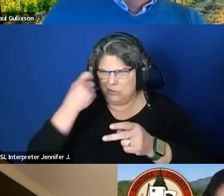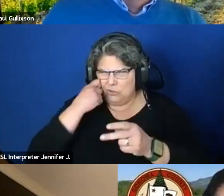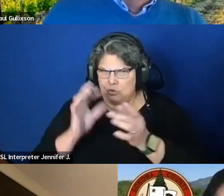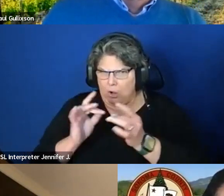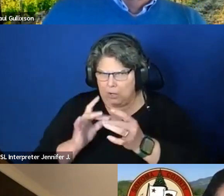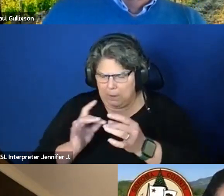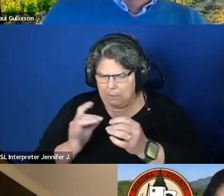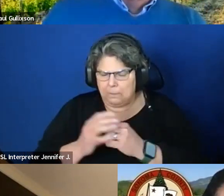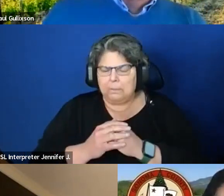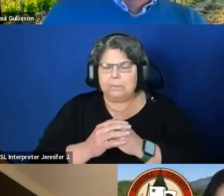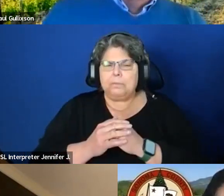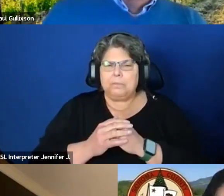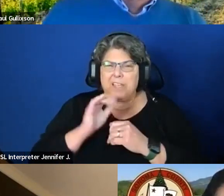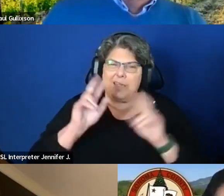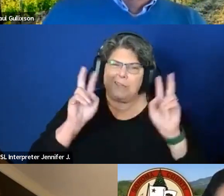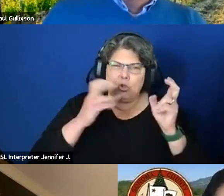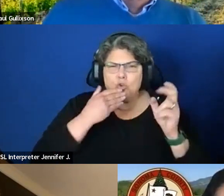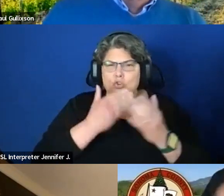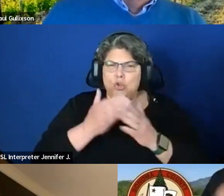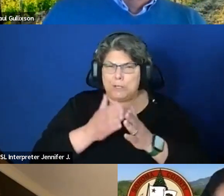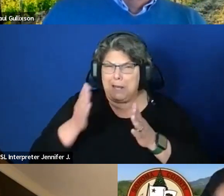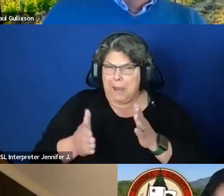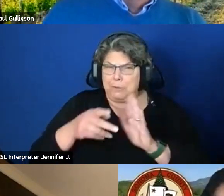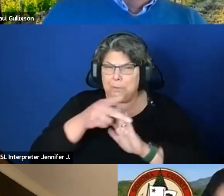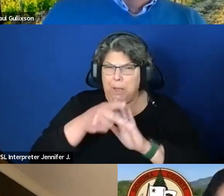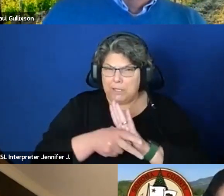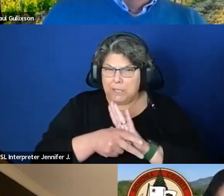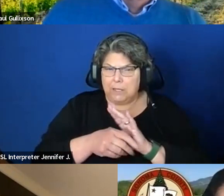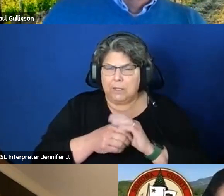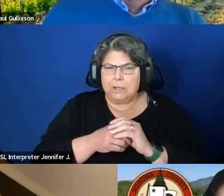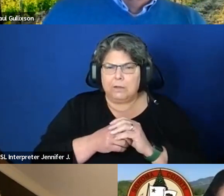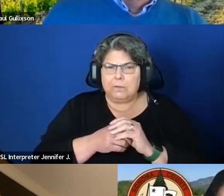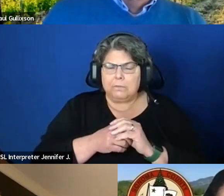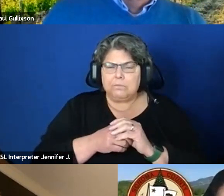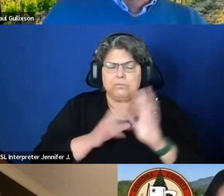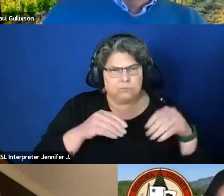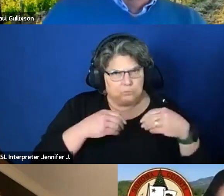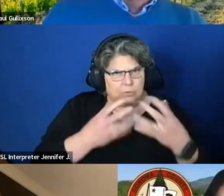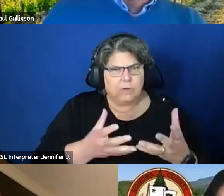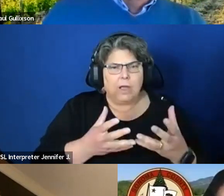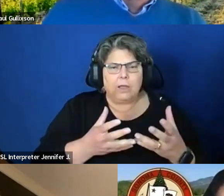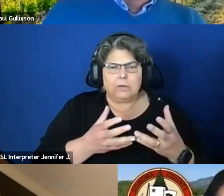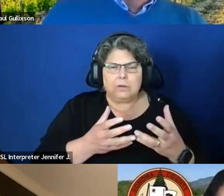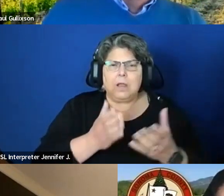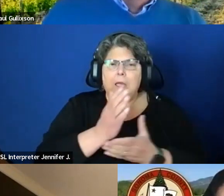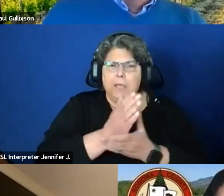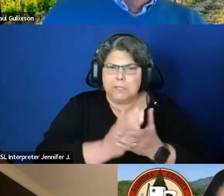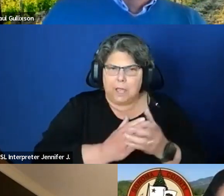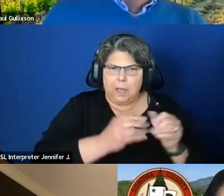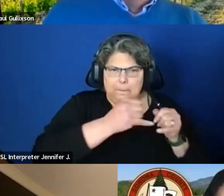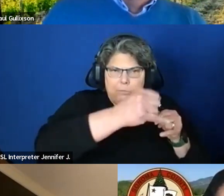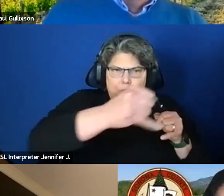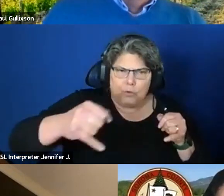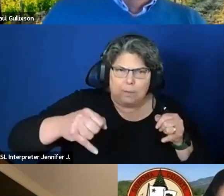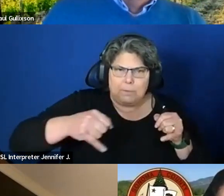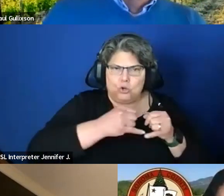so as part of that good neighbor policy, provided some perimeter security